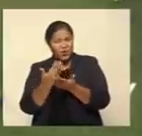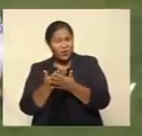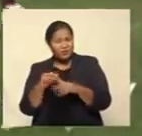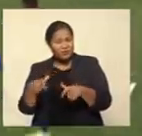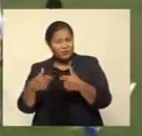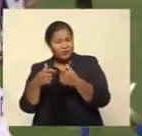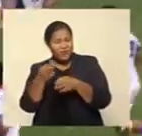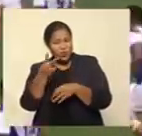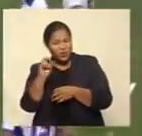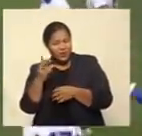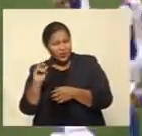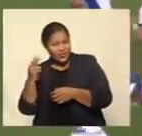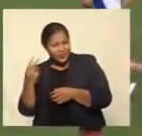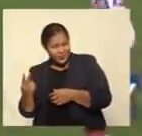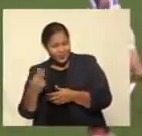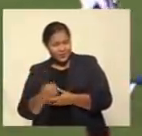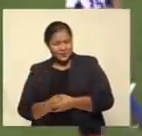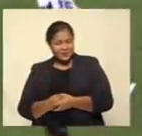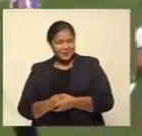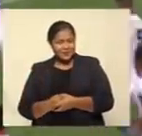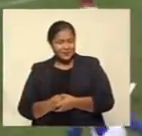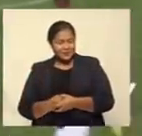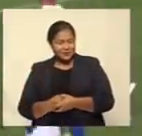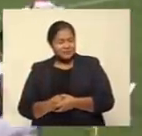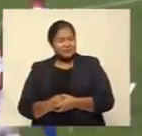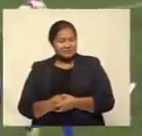2022. But